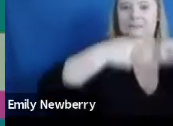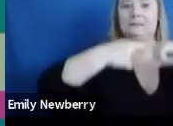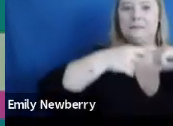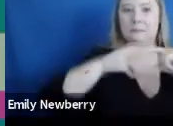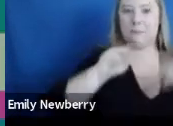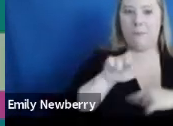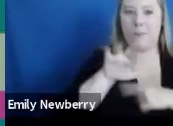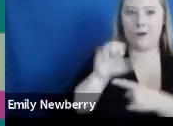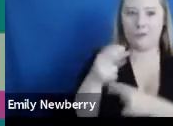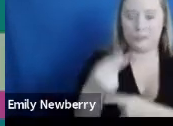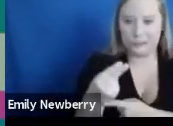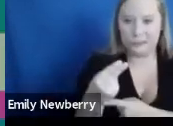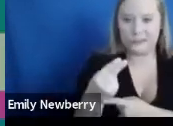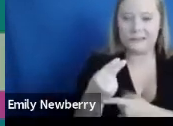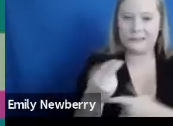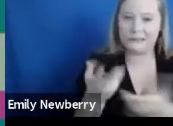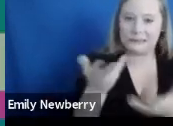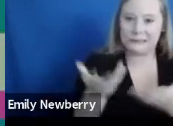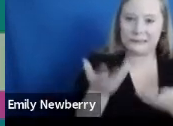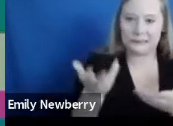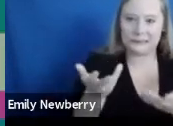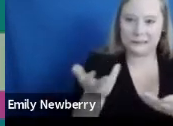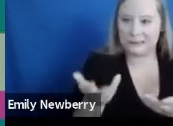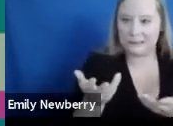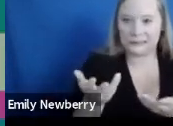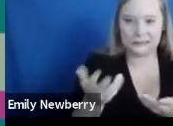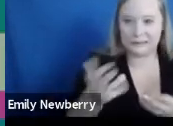been able to get any more water quality samples.